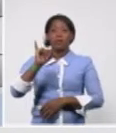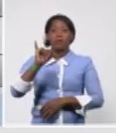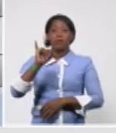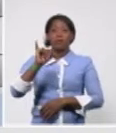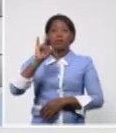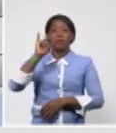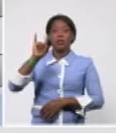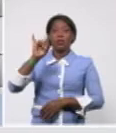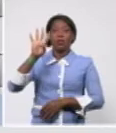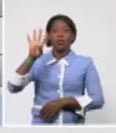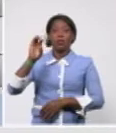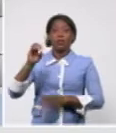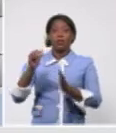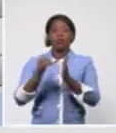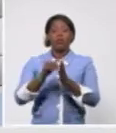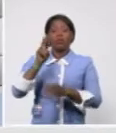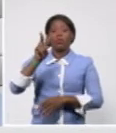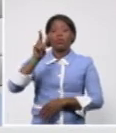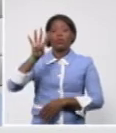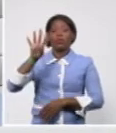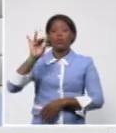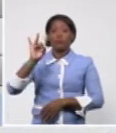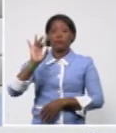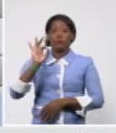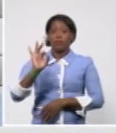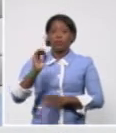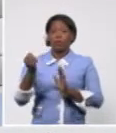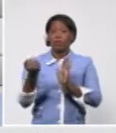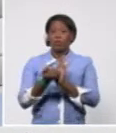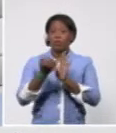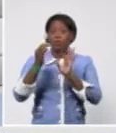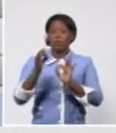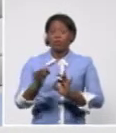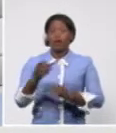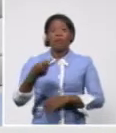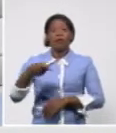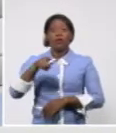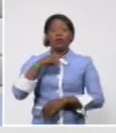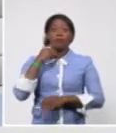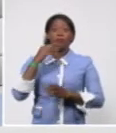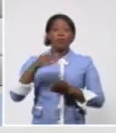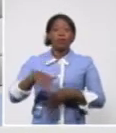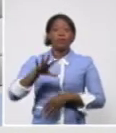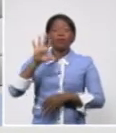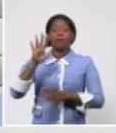26,640,247 confirmed cases since the start of the pandemic.